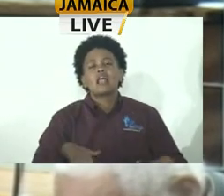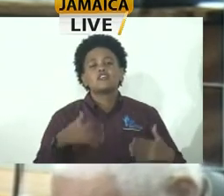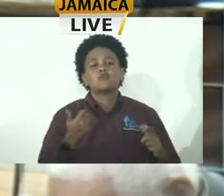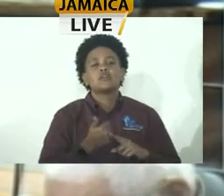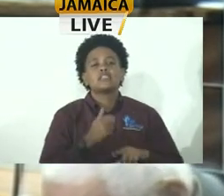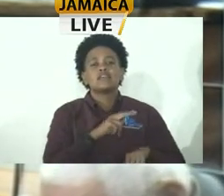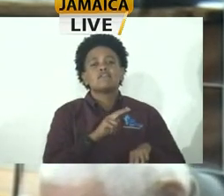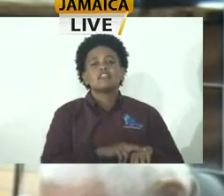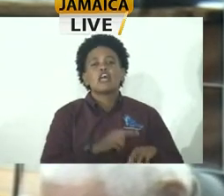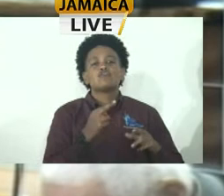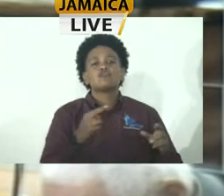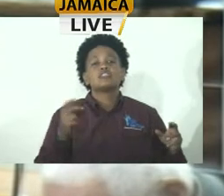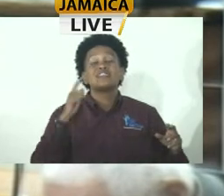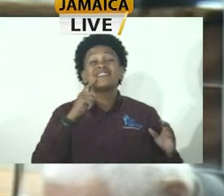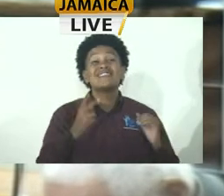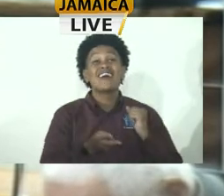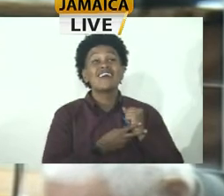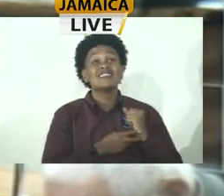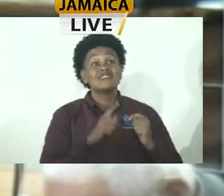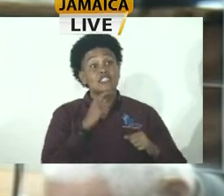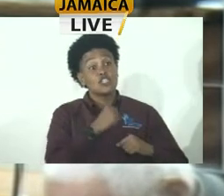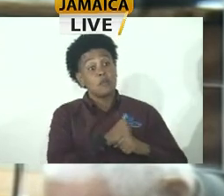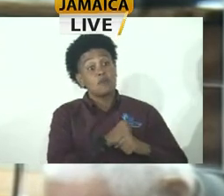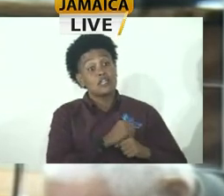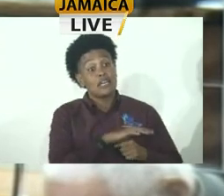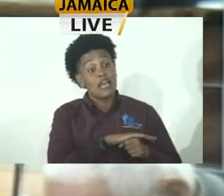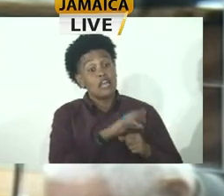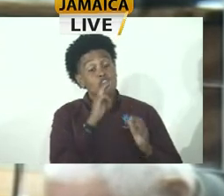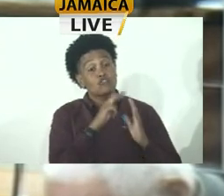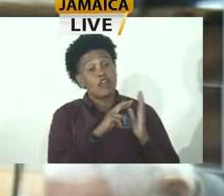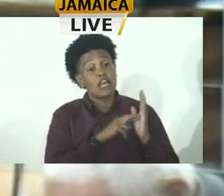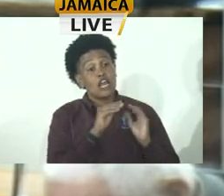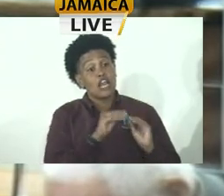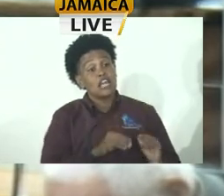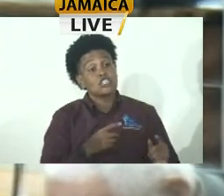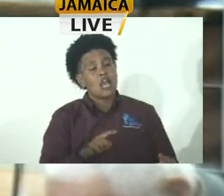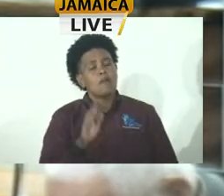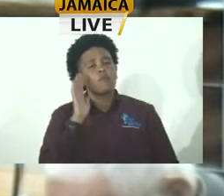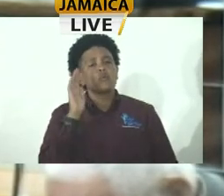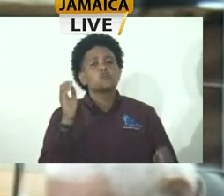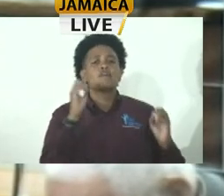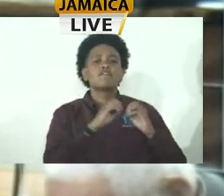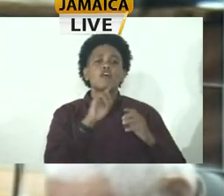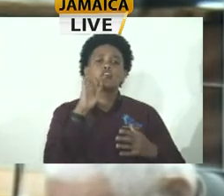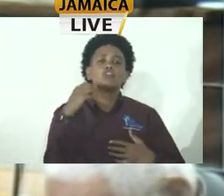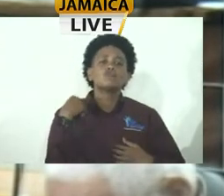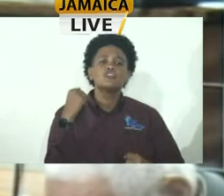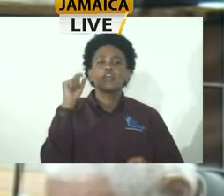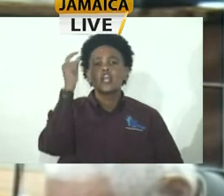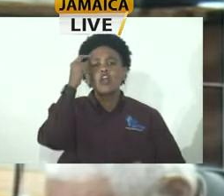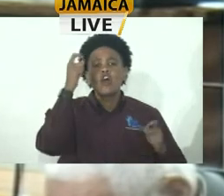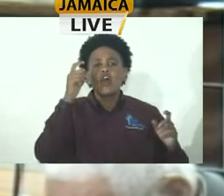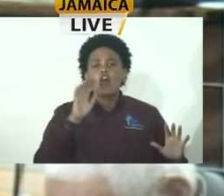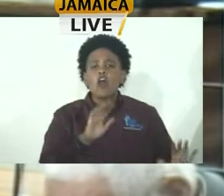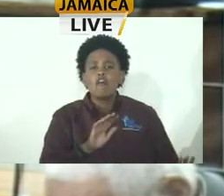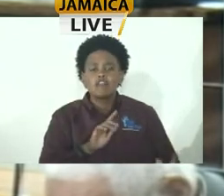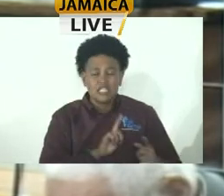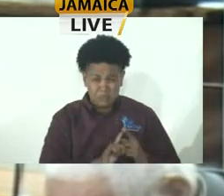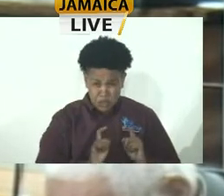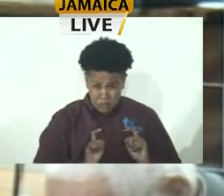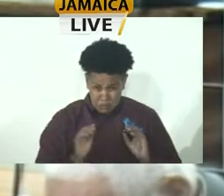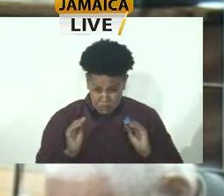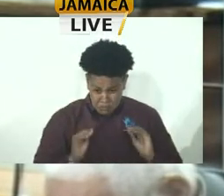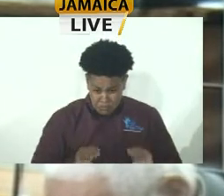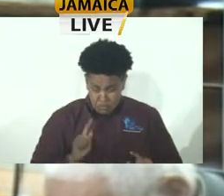natural resources conservation protected areas regulations which will further strengthen the governance and management